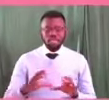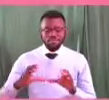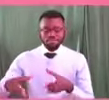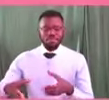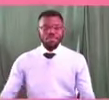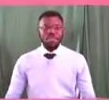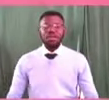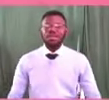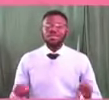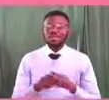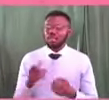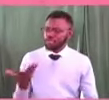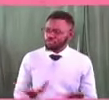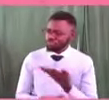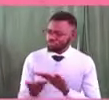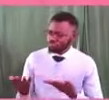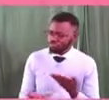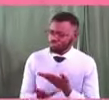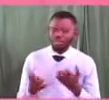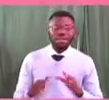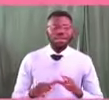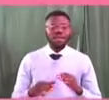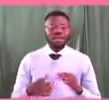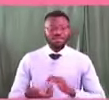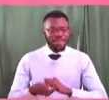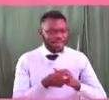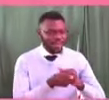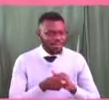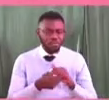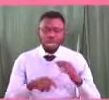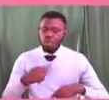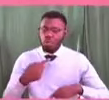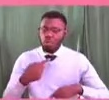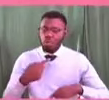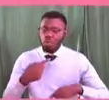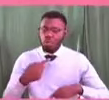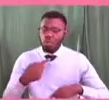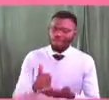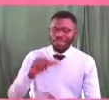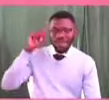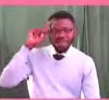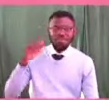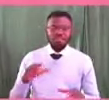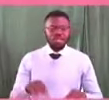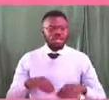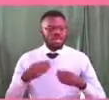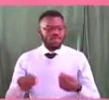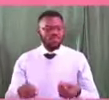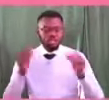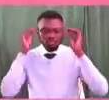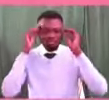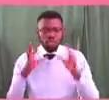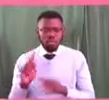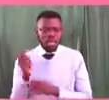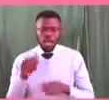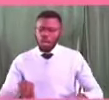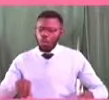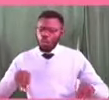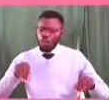Necessary engagements are also underway to ensure that government provides Kenyan learners with high-quality